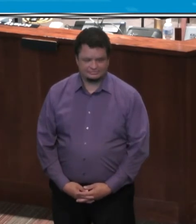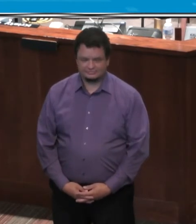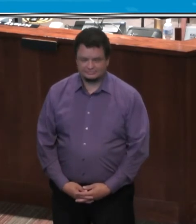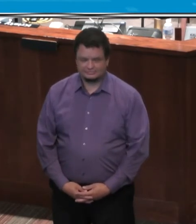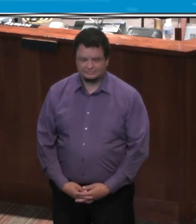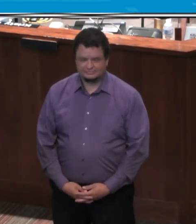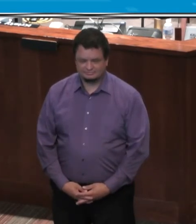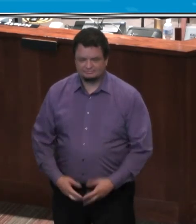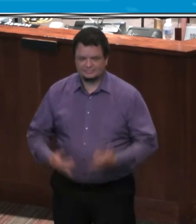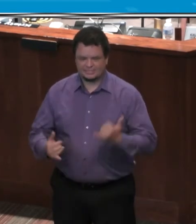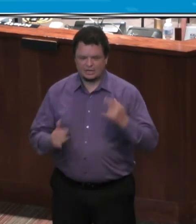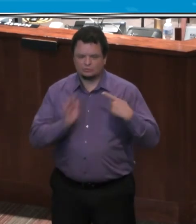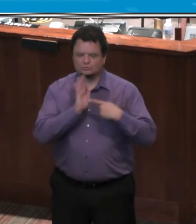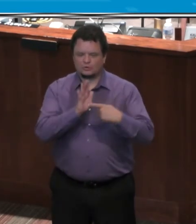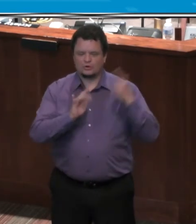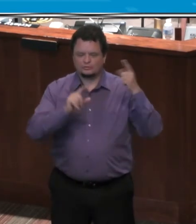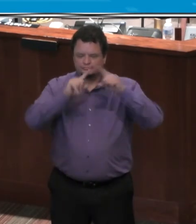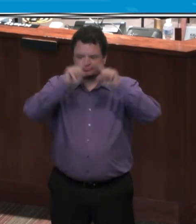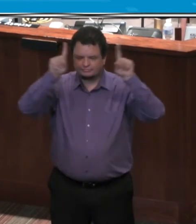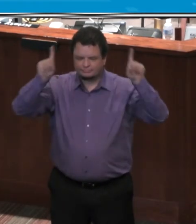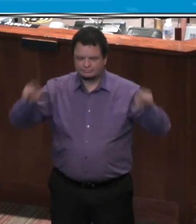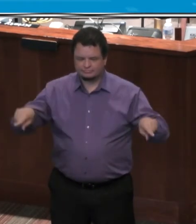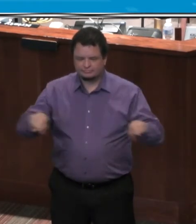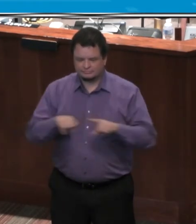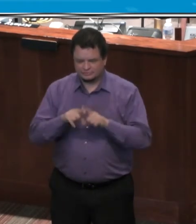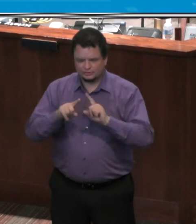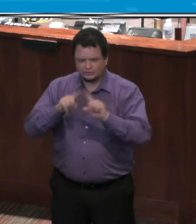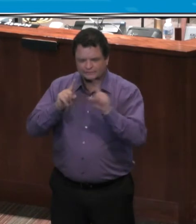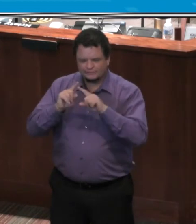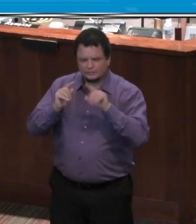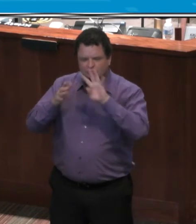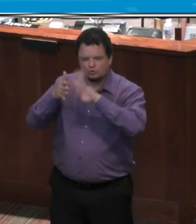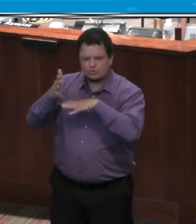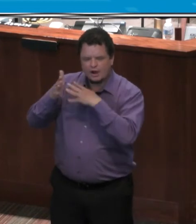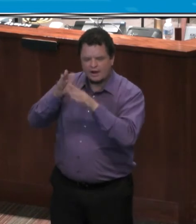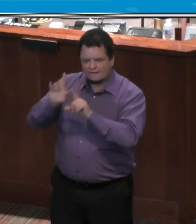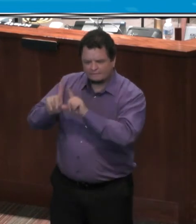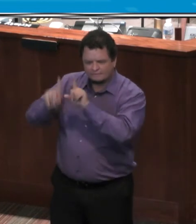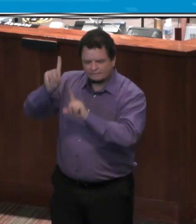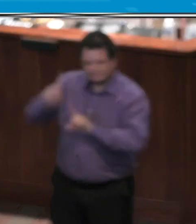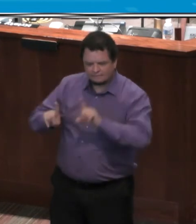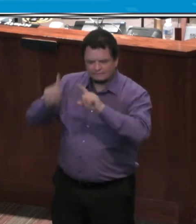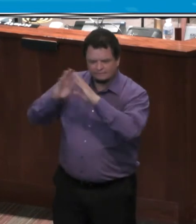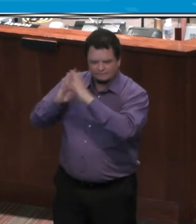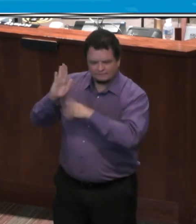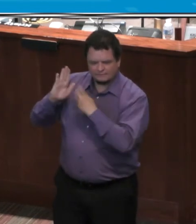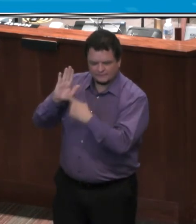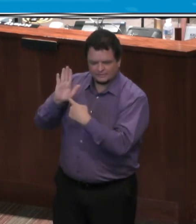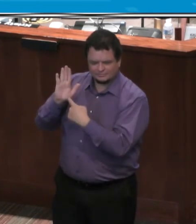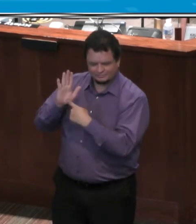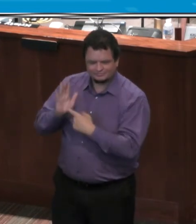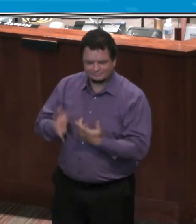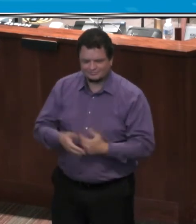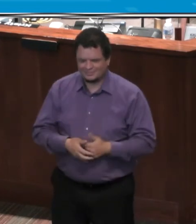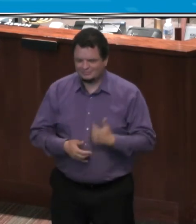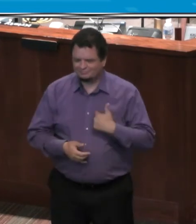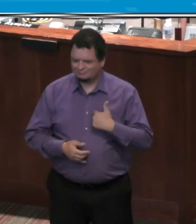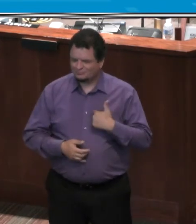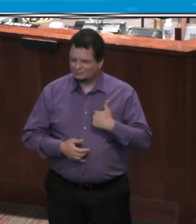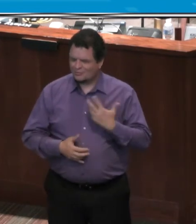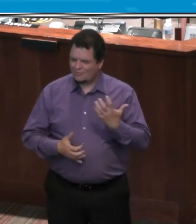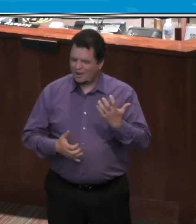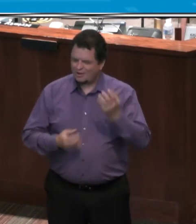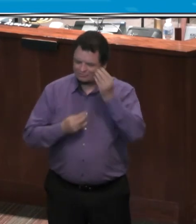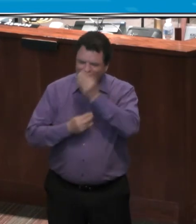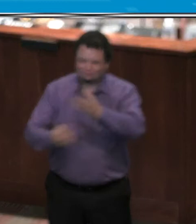Again, welcome. I'm pleased to be here to be able to talk to you, and what I'd like to do is update you on our data dashboard changes. We're pleased to have